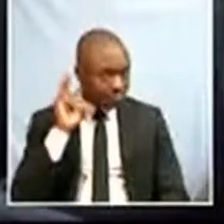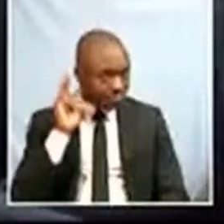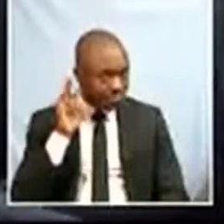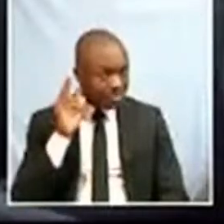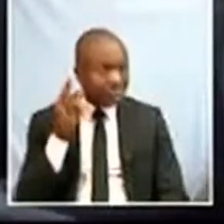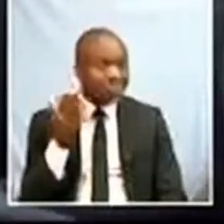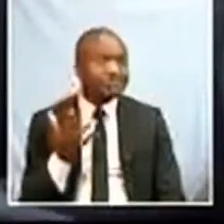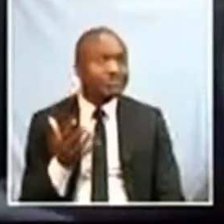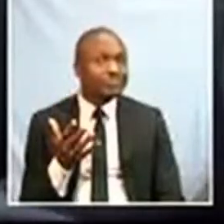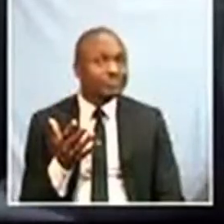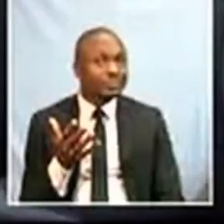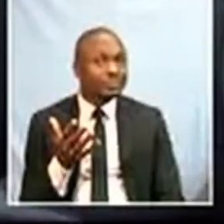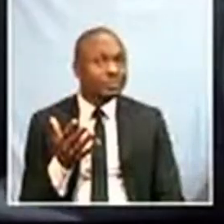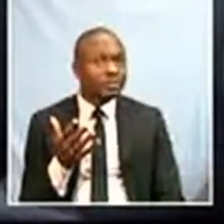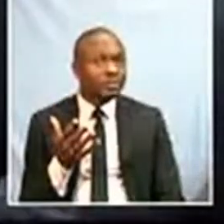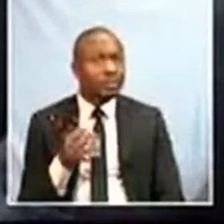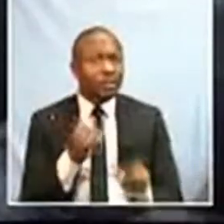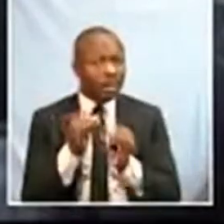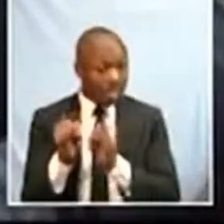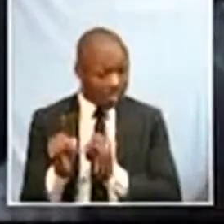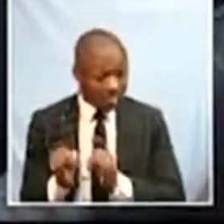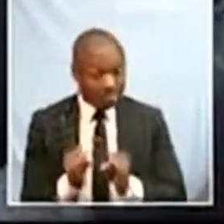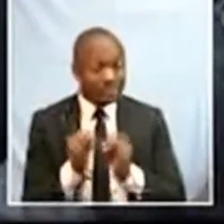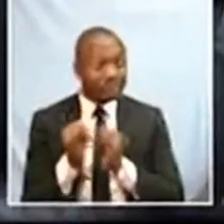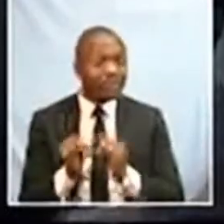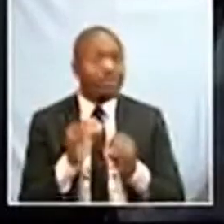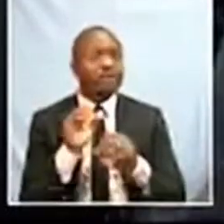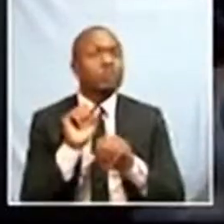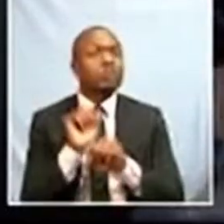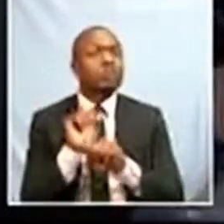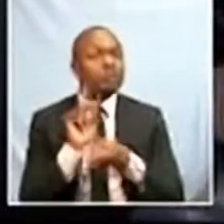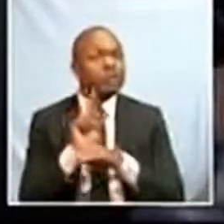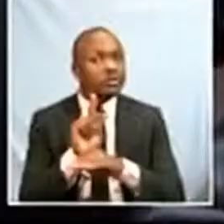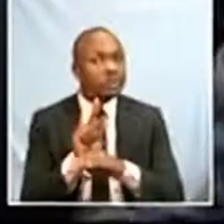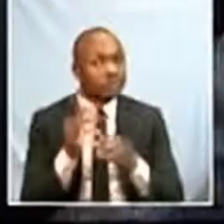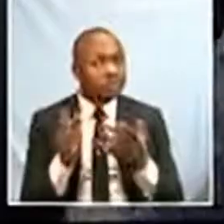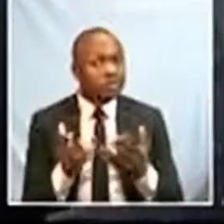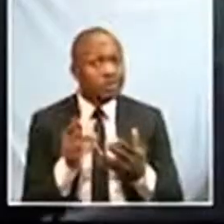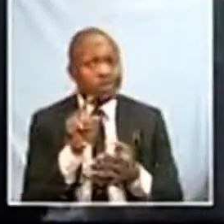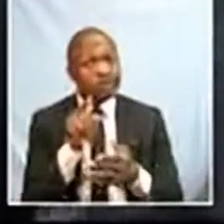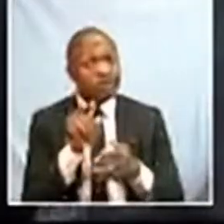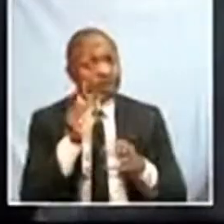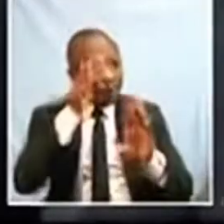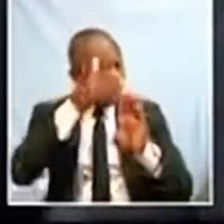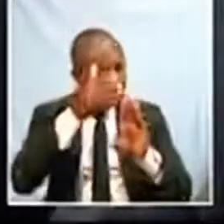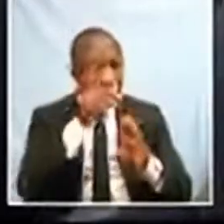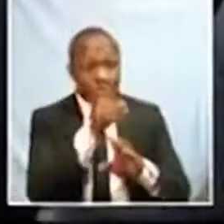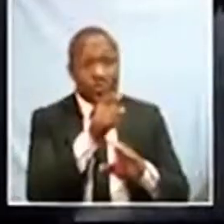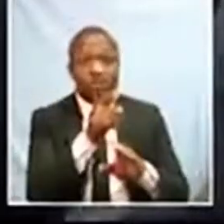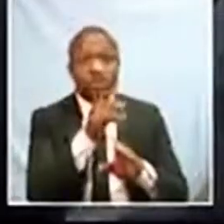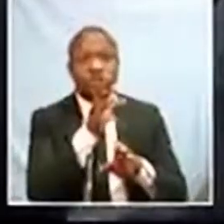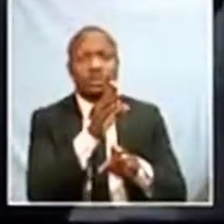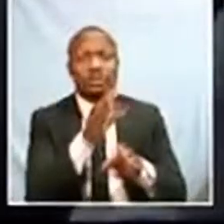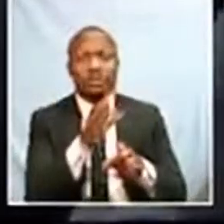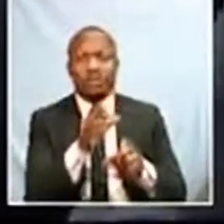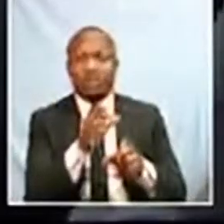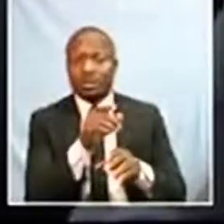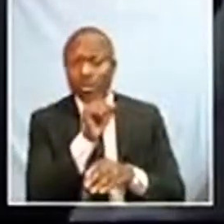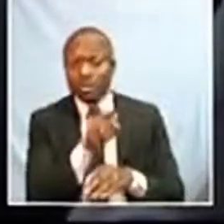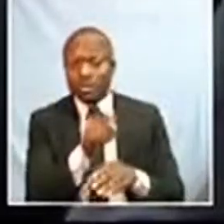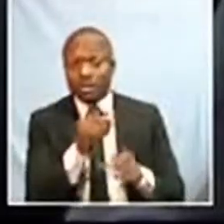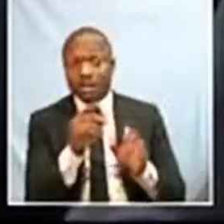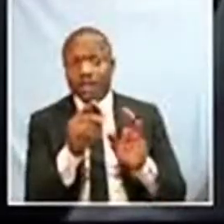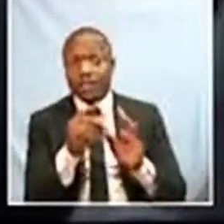terms of handling civil works. And you deal with the client, those projects that he would have listed in his